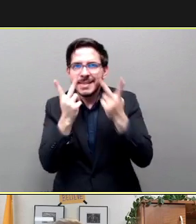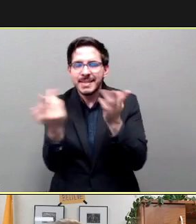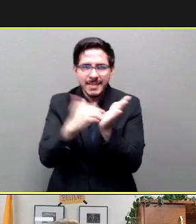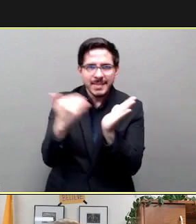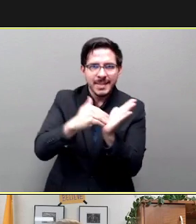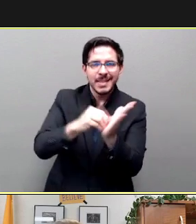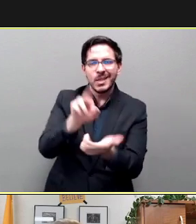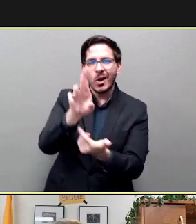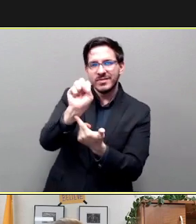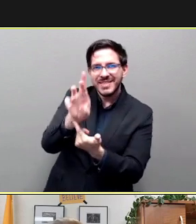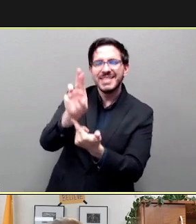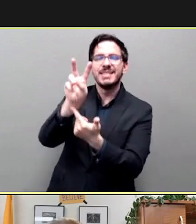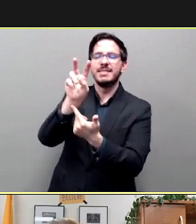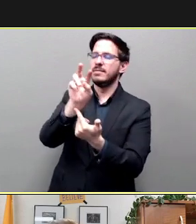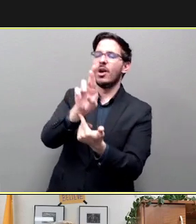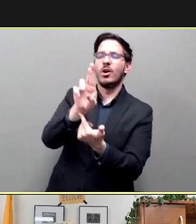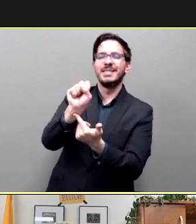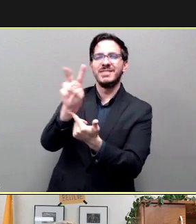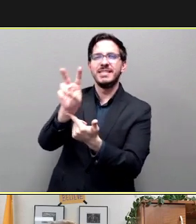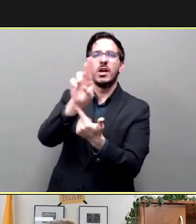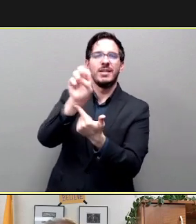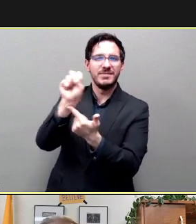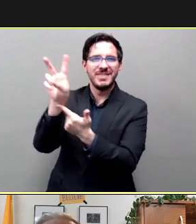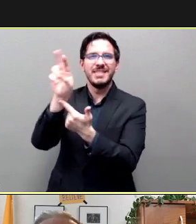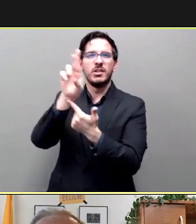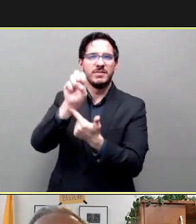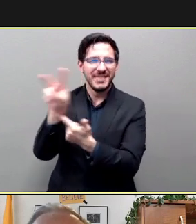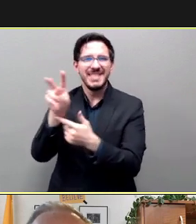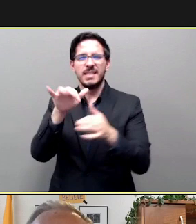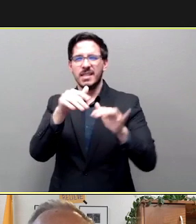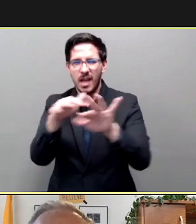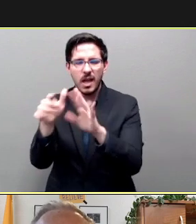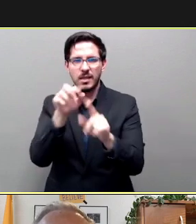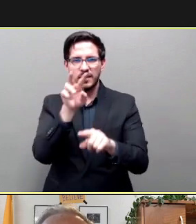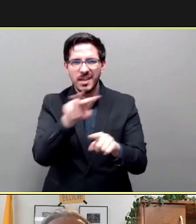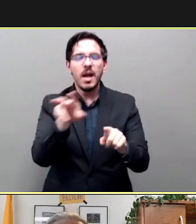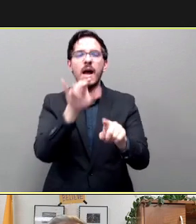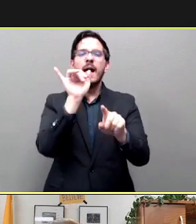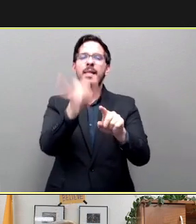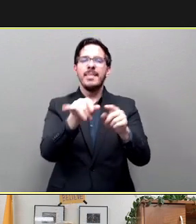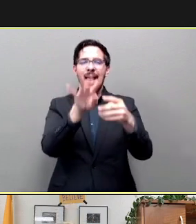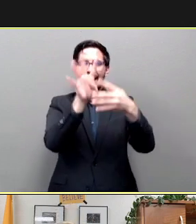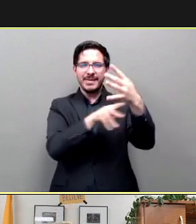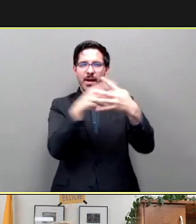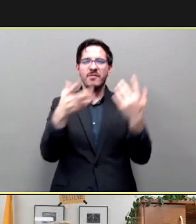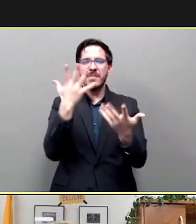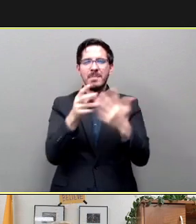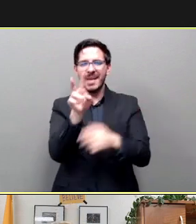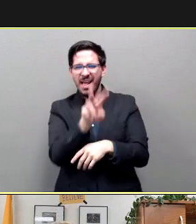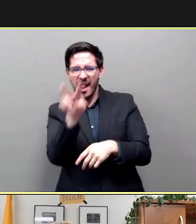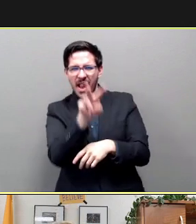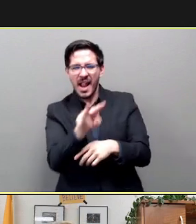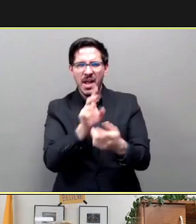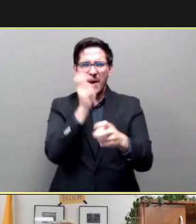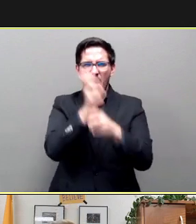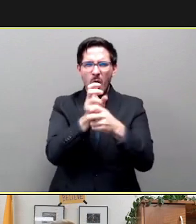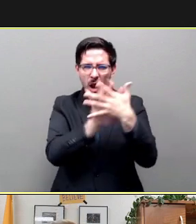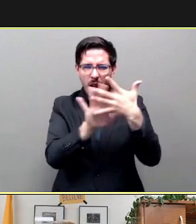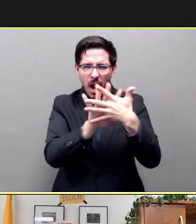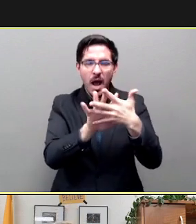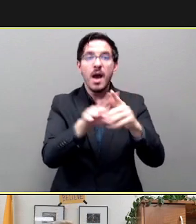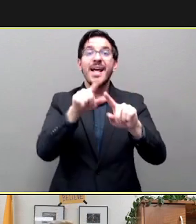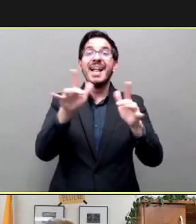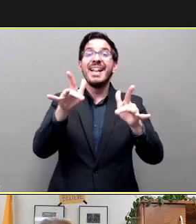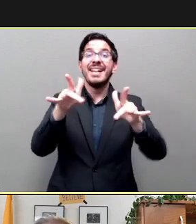this graph, which is a little tricky to interpret, just look at the light green line. And RSV is normally a winter